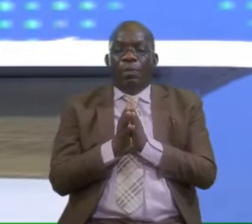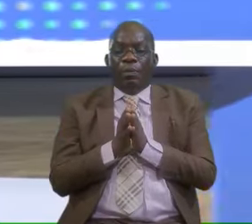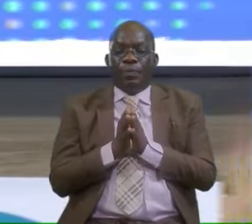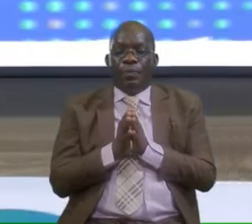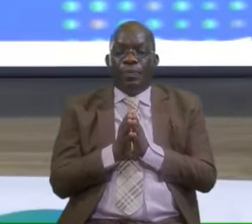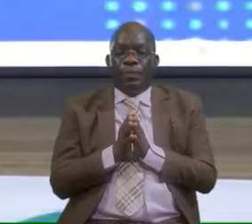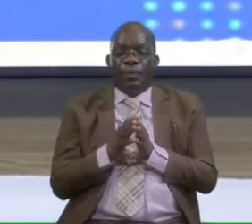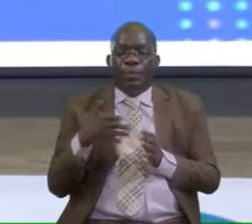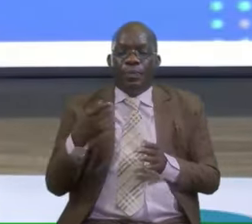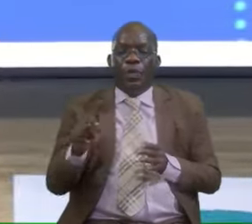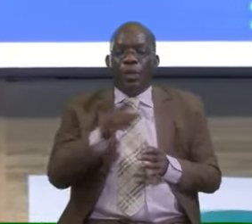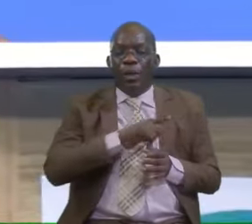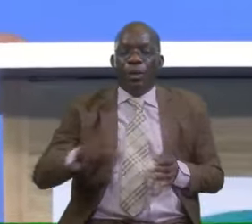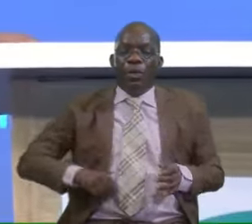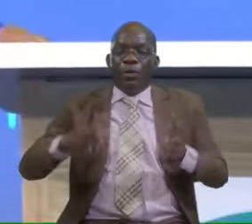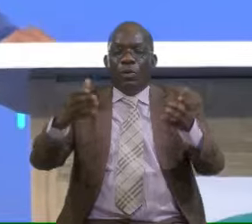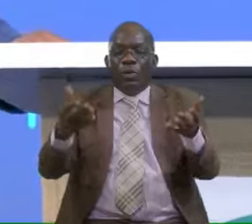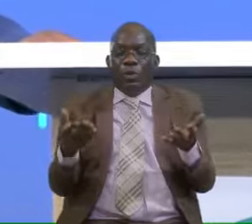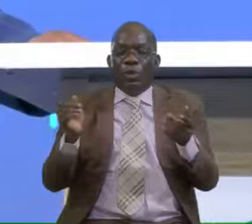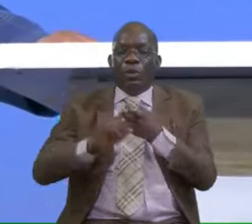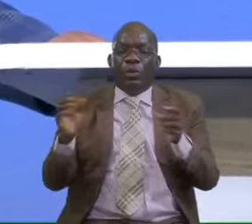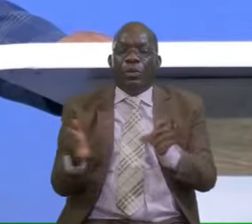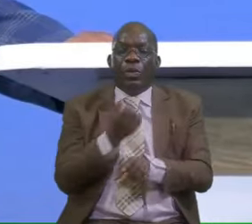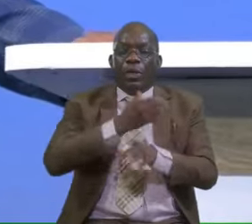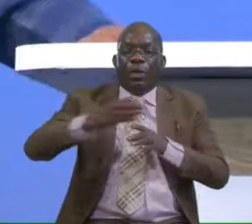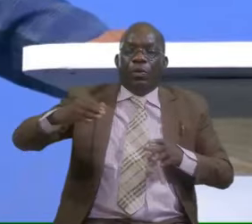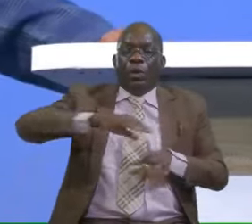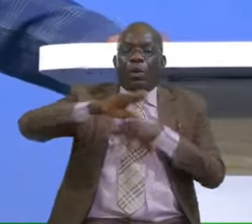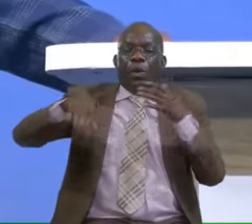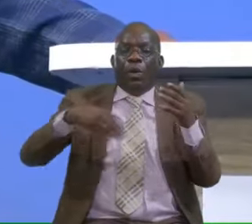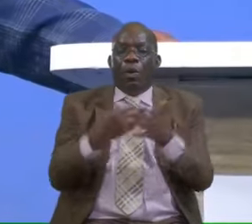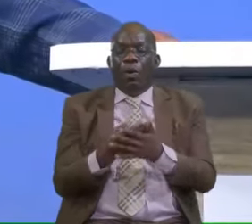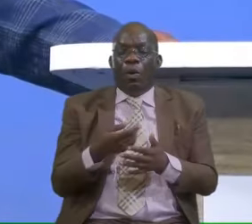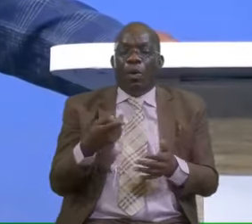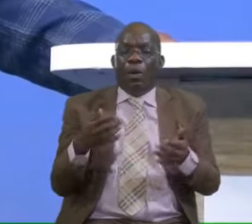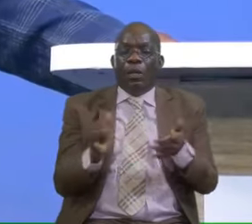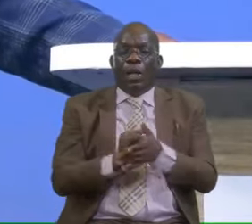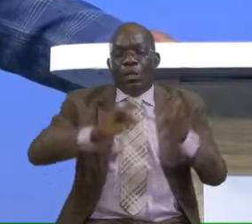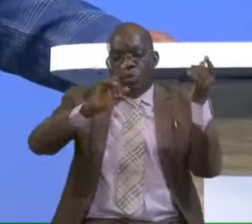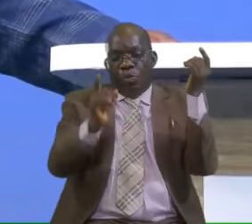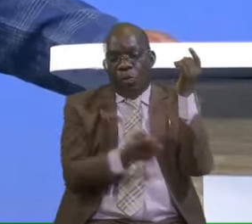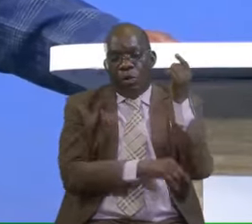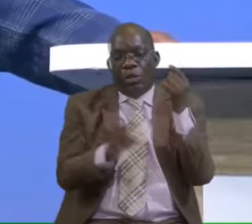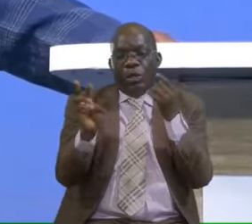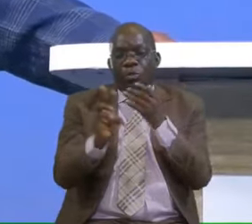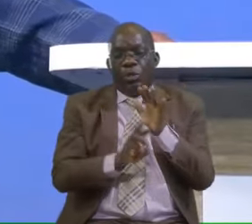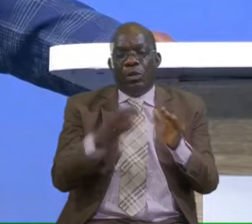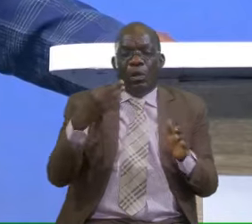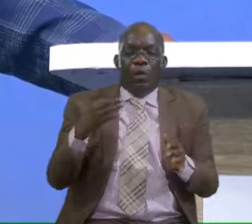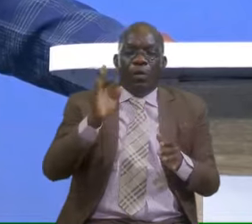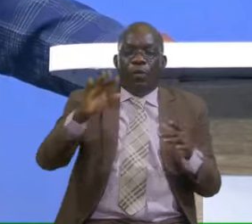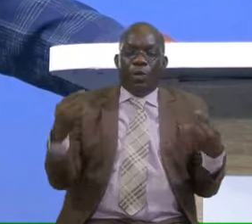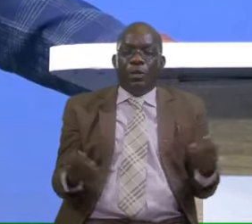wants to take away all that punishment of your sin, the pressure of